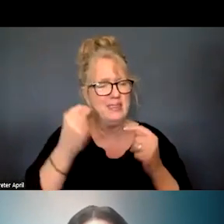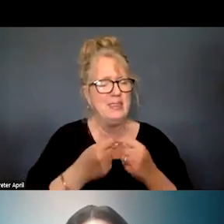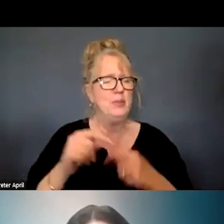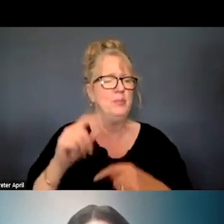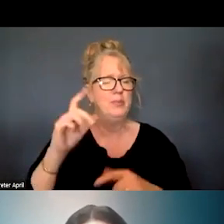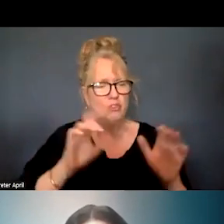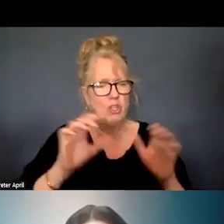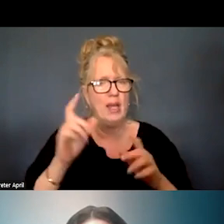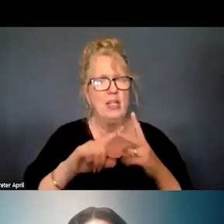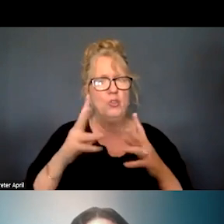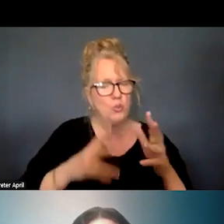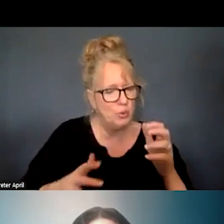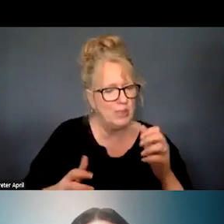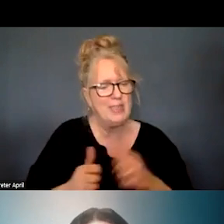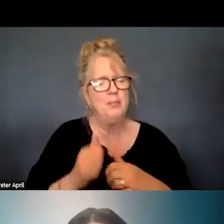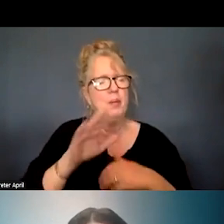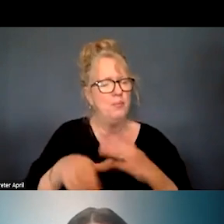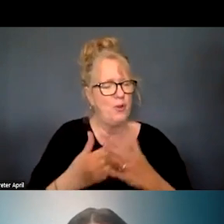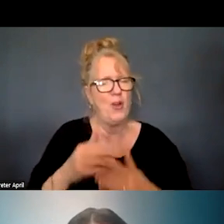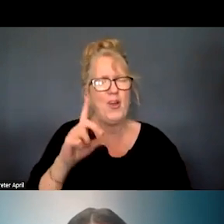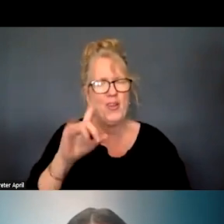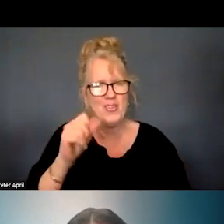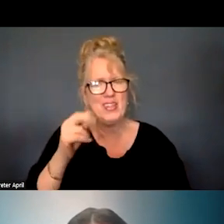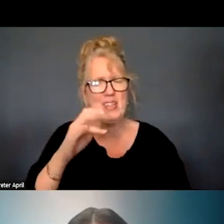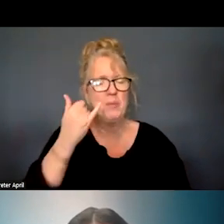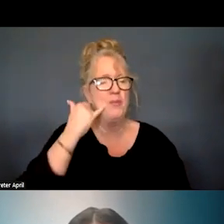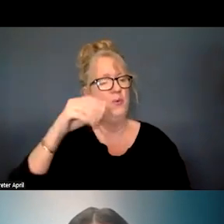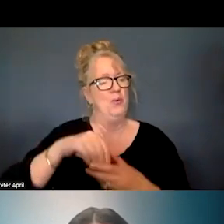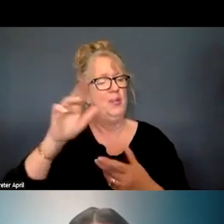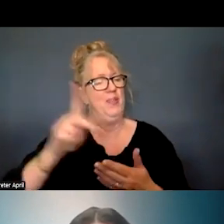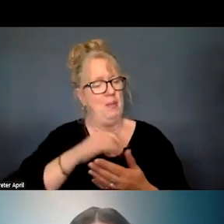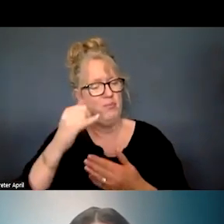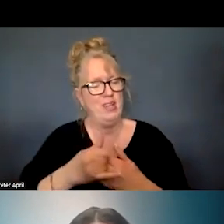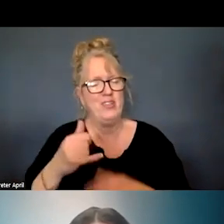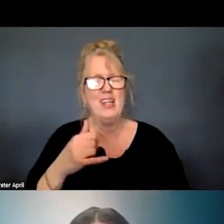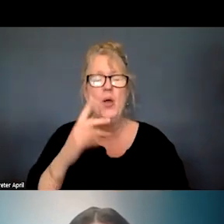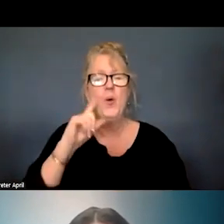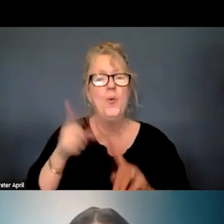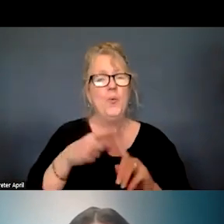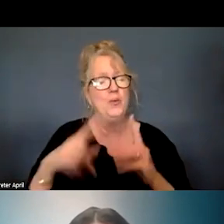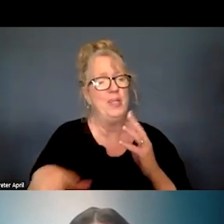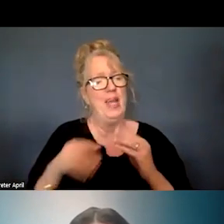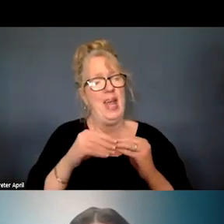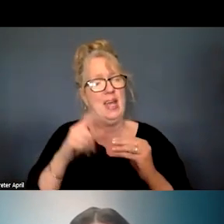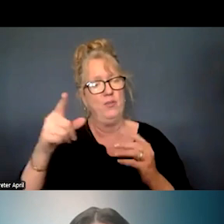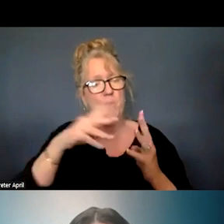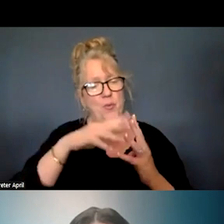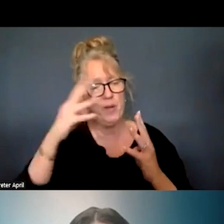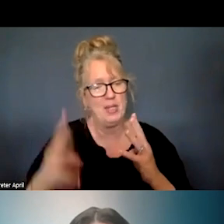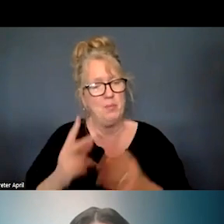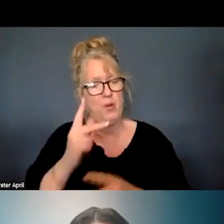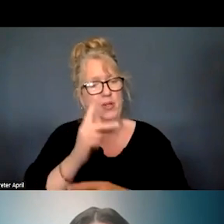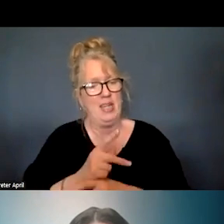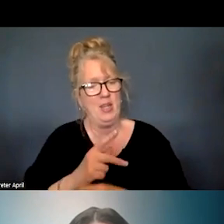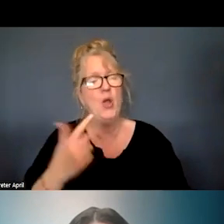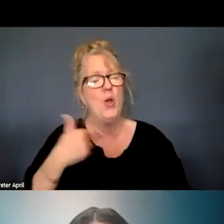to kind of keep up with all the dispatching when we were in the project stage. And when we added on the Rainbow Care platform,